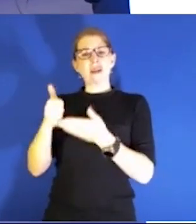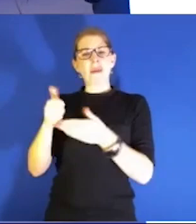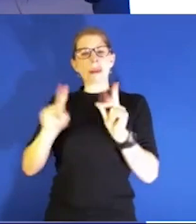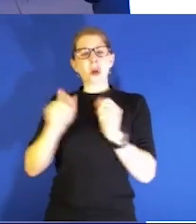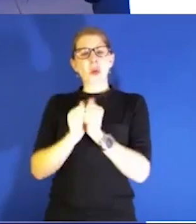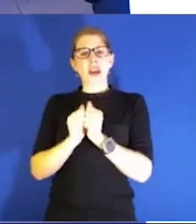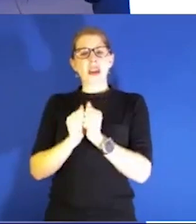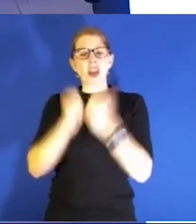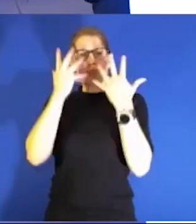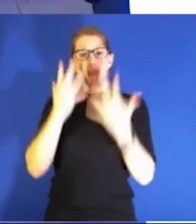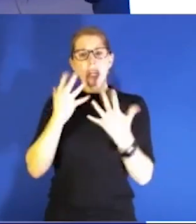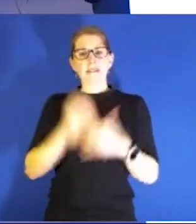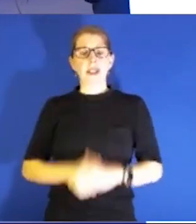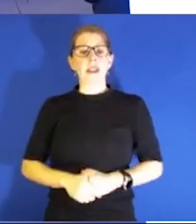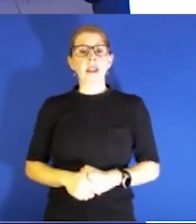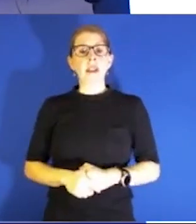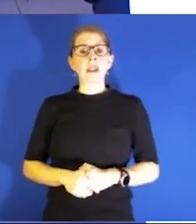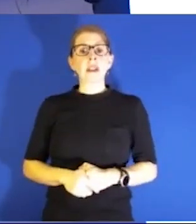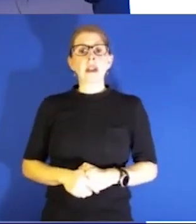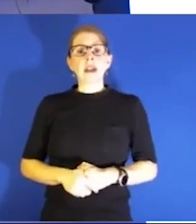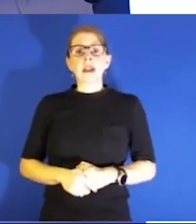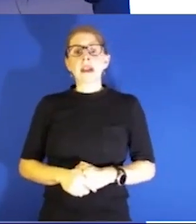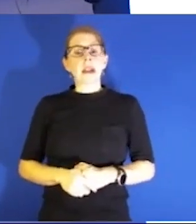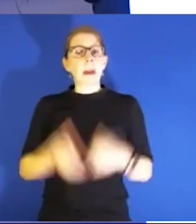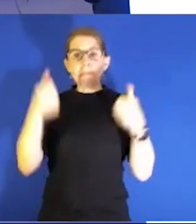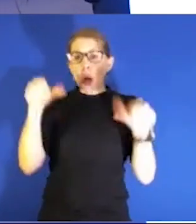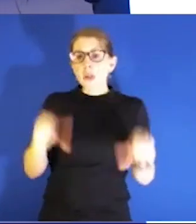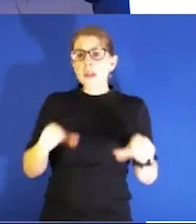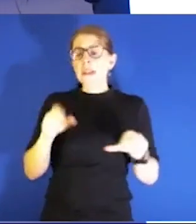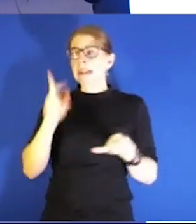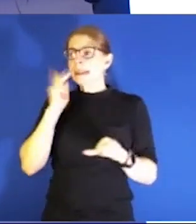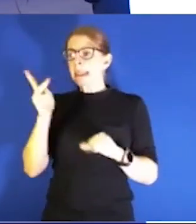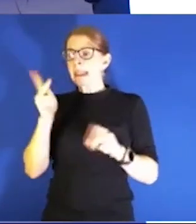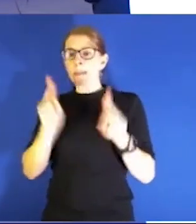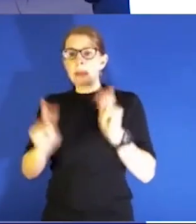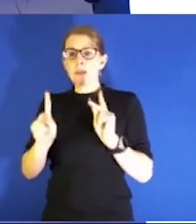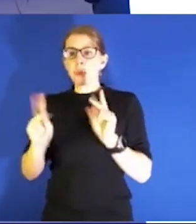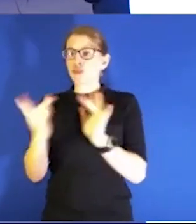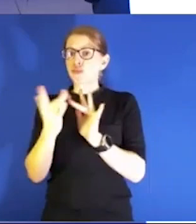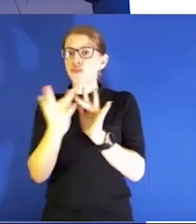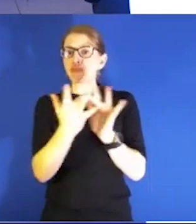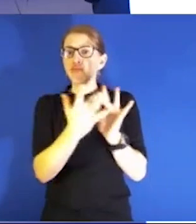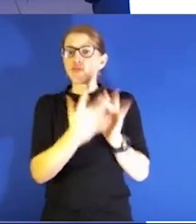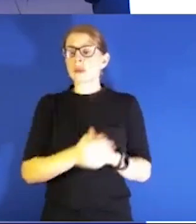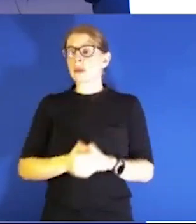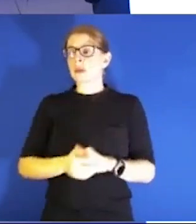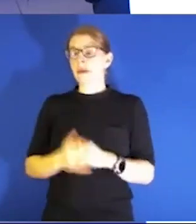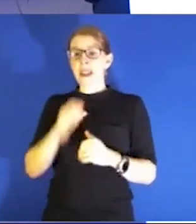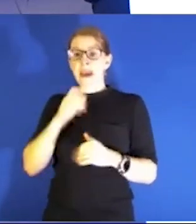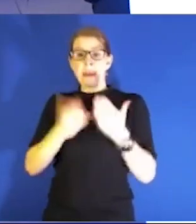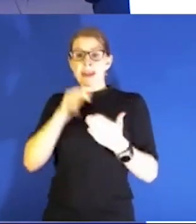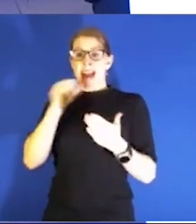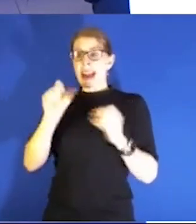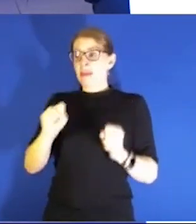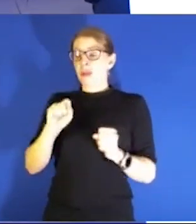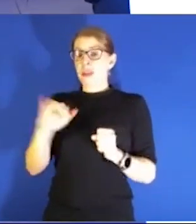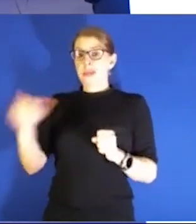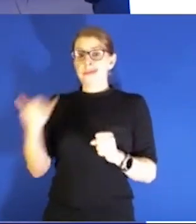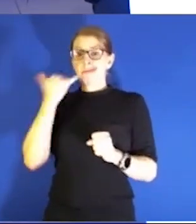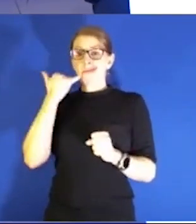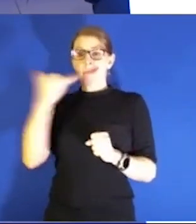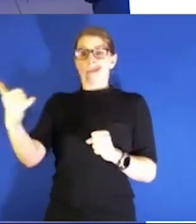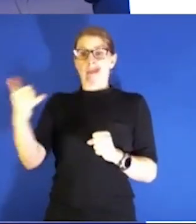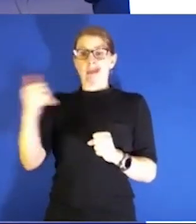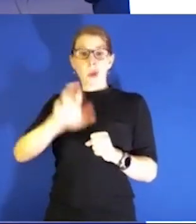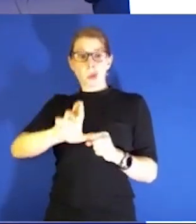posting, seeing people reach out in ways that maybe they wouldn't have been able to pick up a phone and call you or come see you. Do you think it's